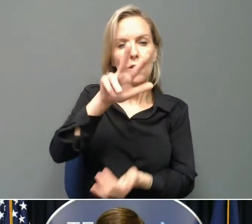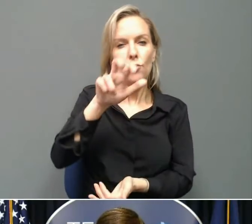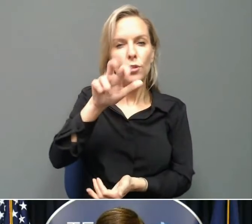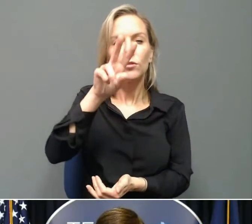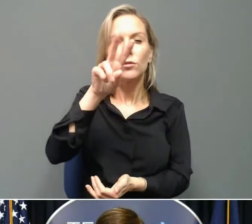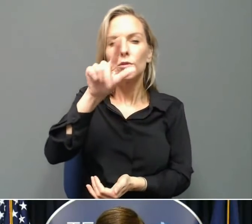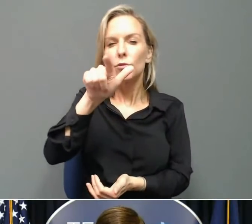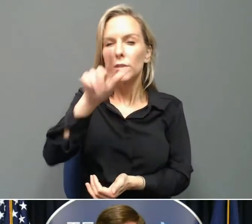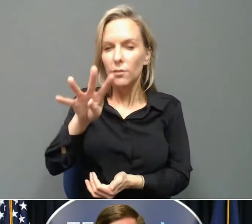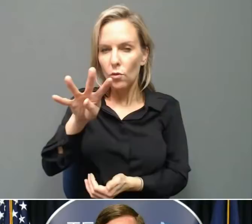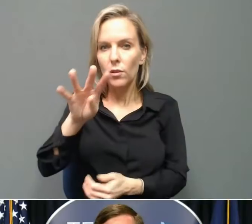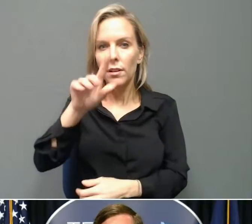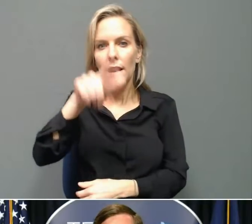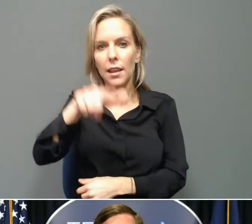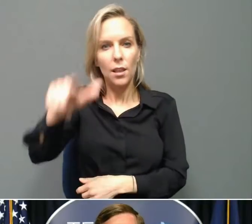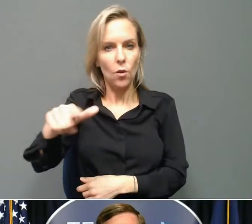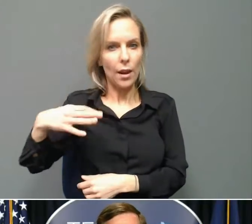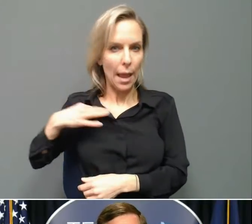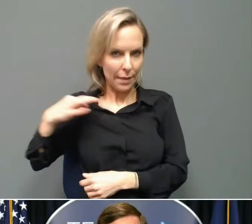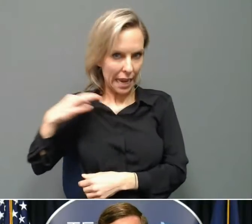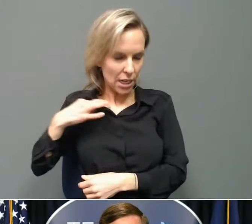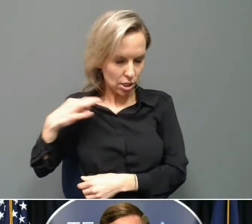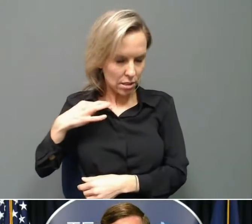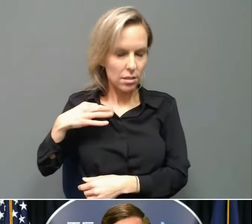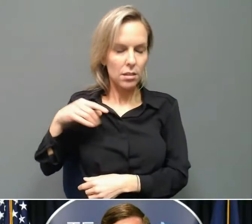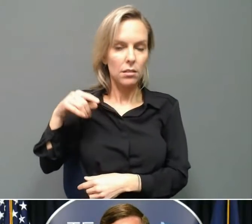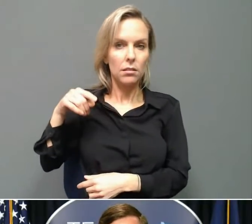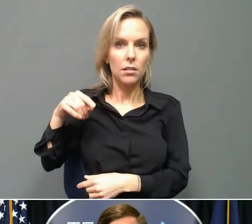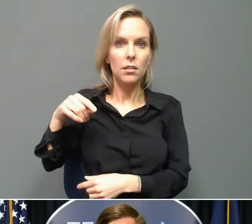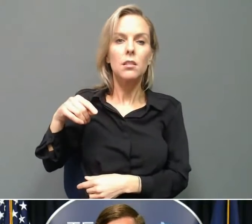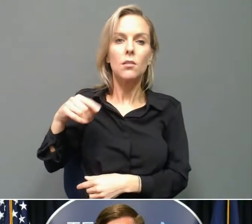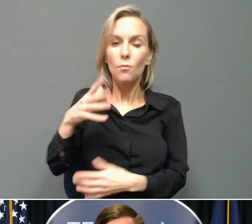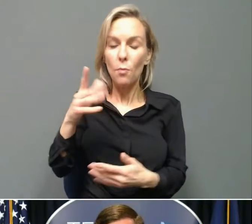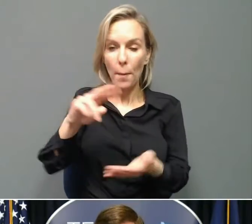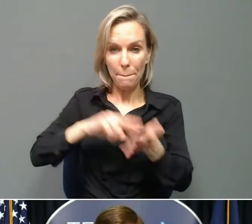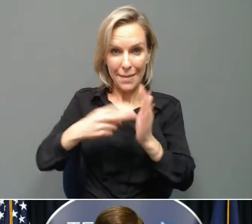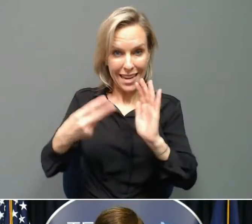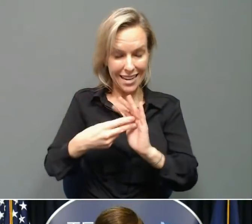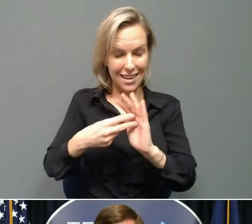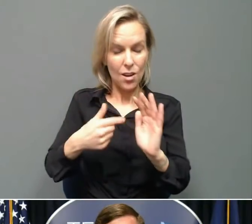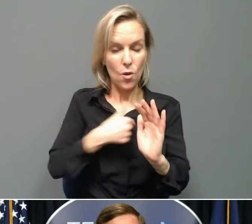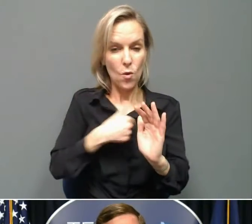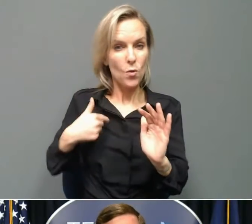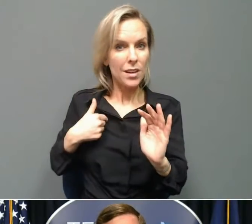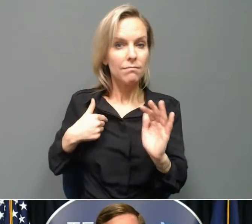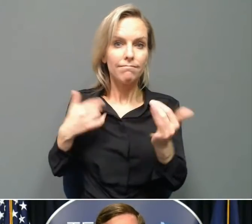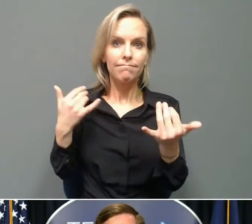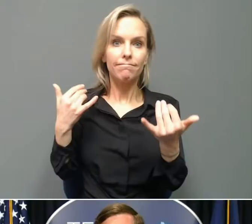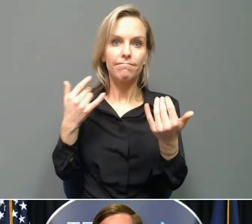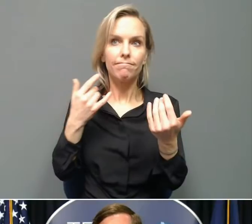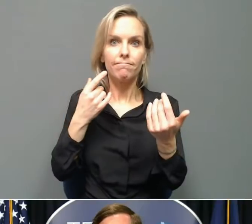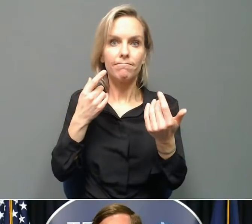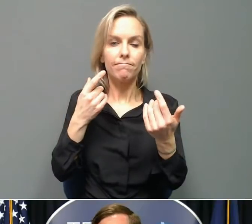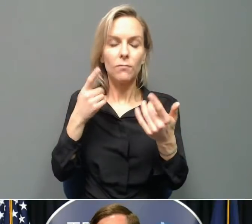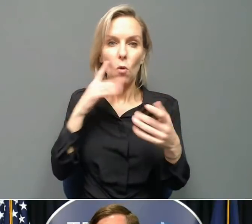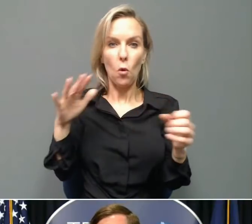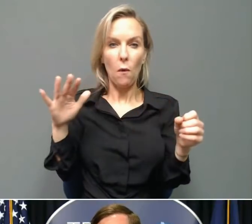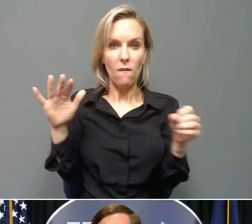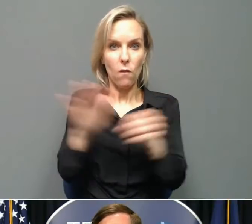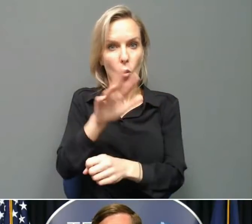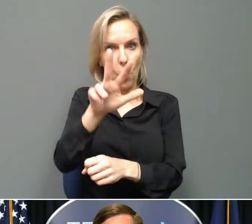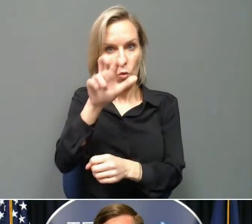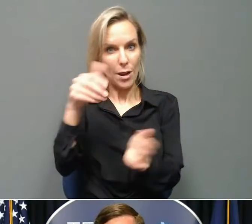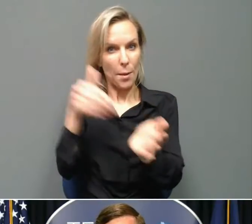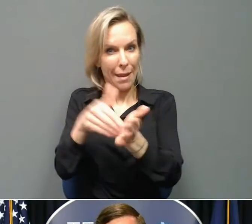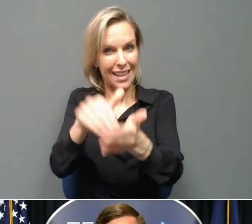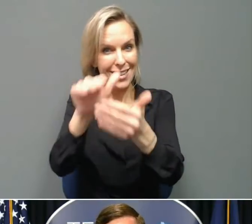5,324 landlord applications. But we are nowhere near that full almost $300 million. So folks, if